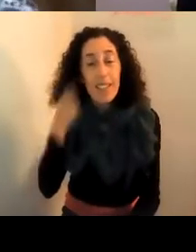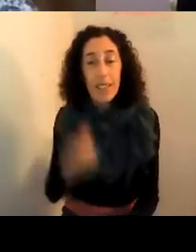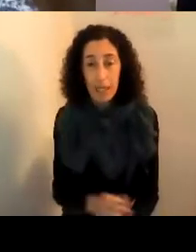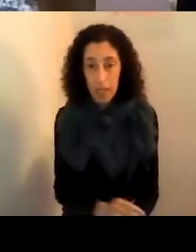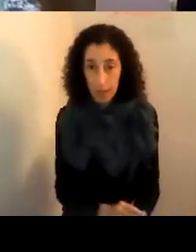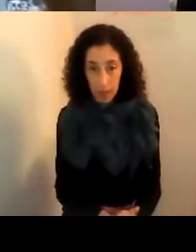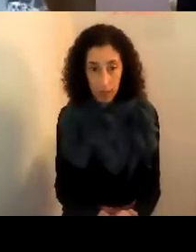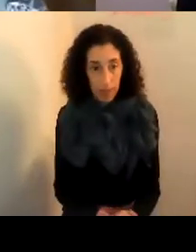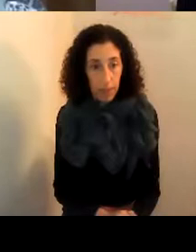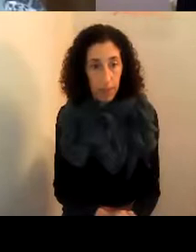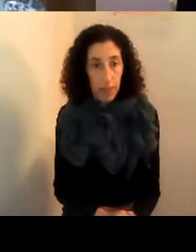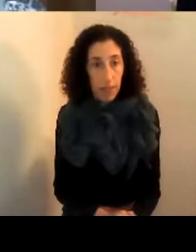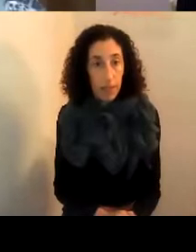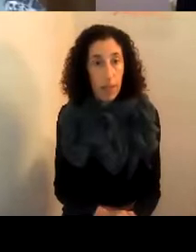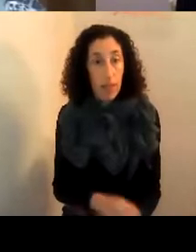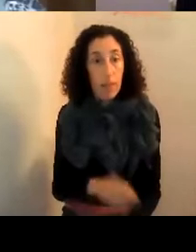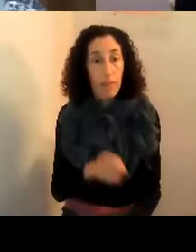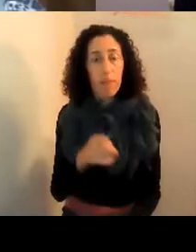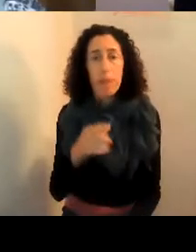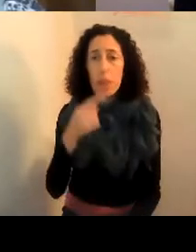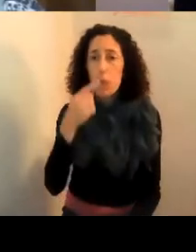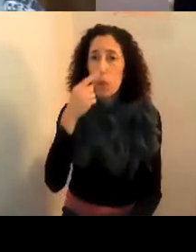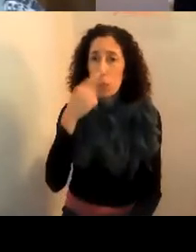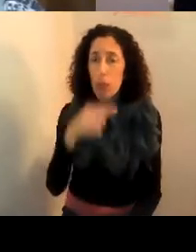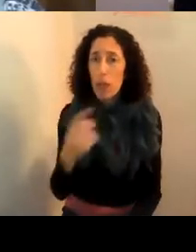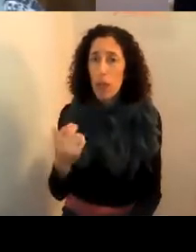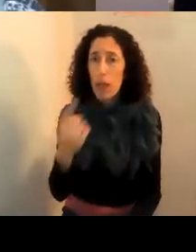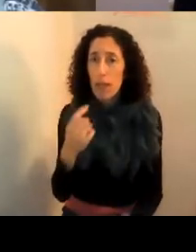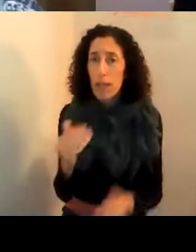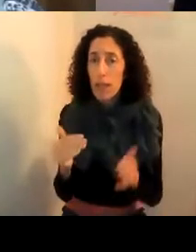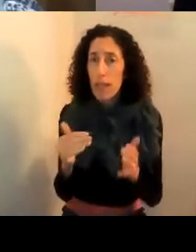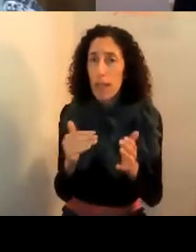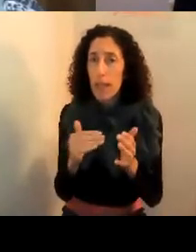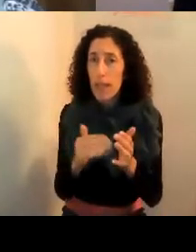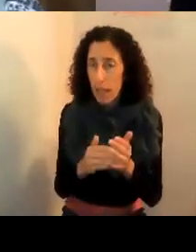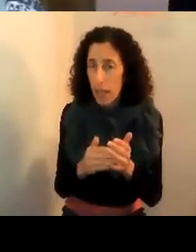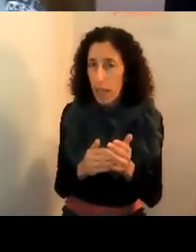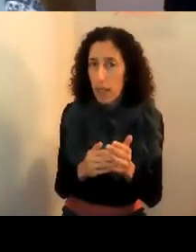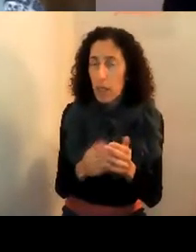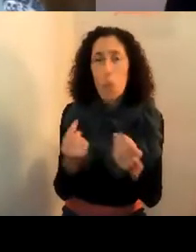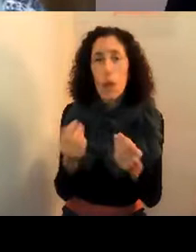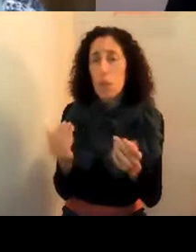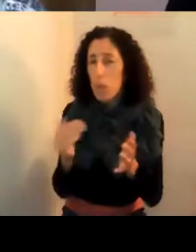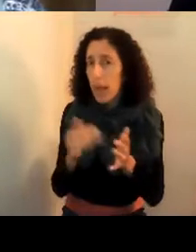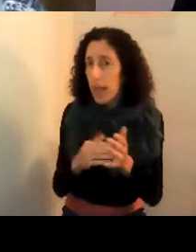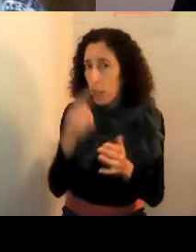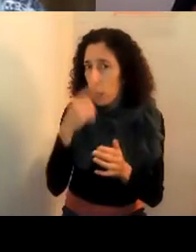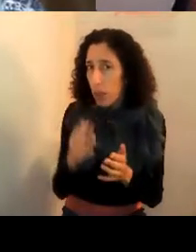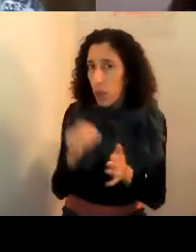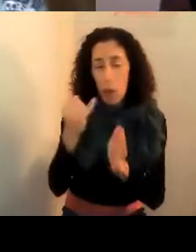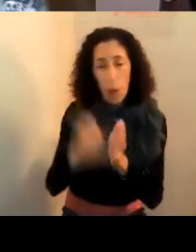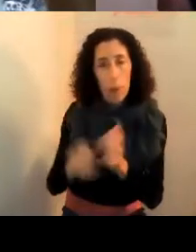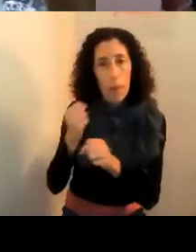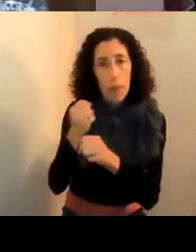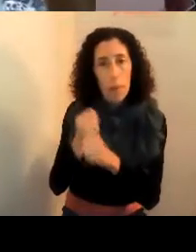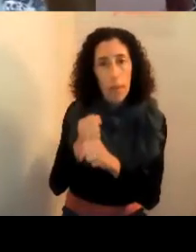Rebecca Kelly G, can you repeat the question in our art making? Yeah, in our art making,